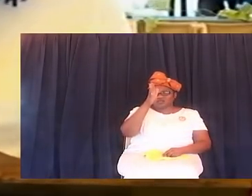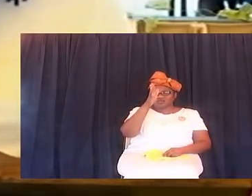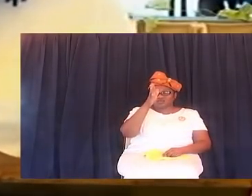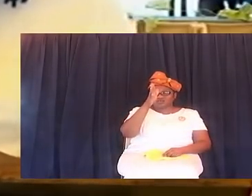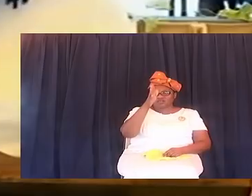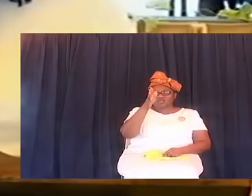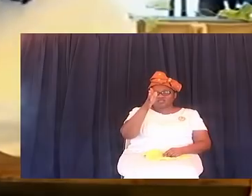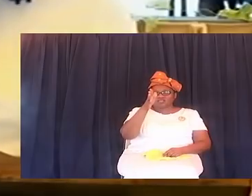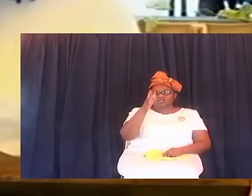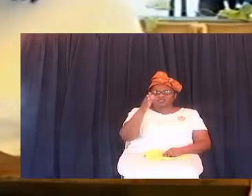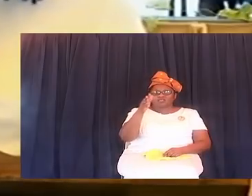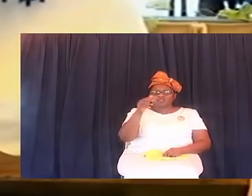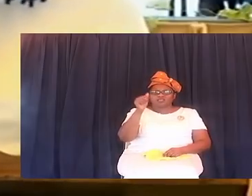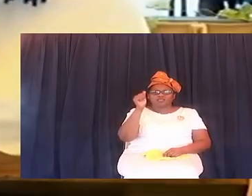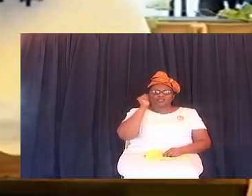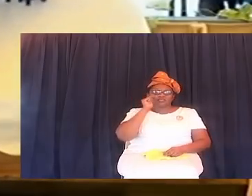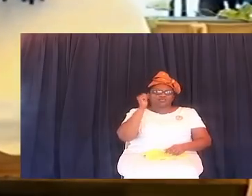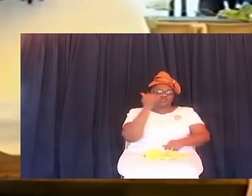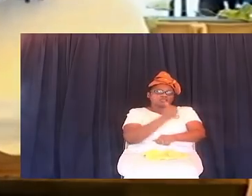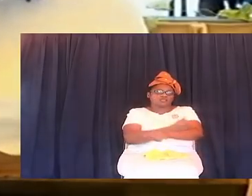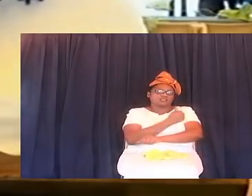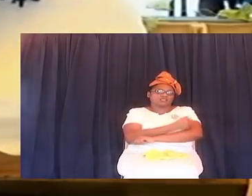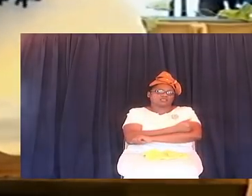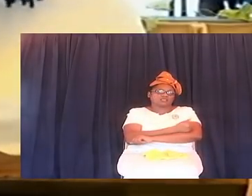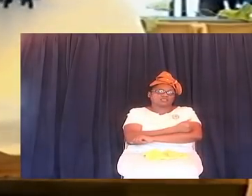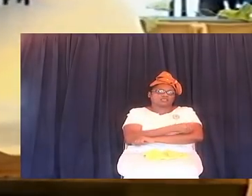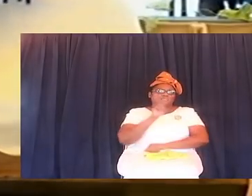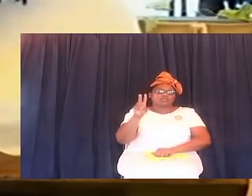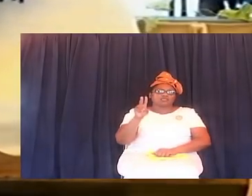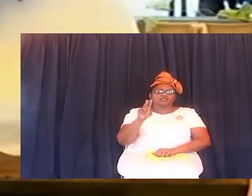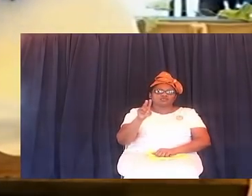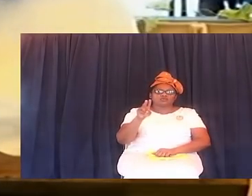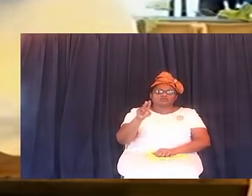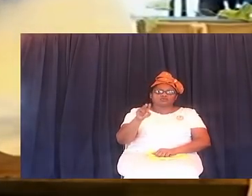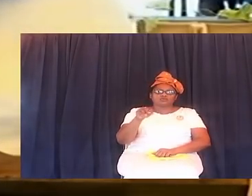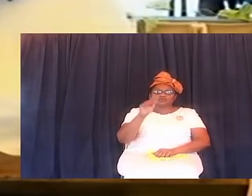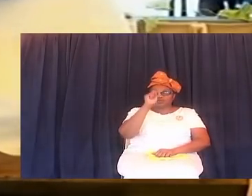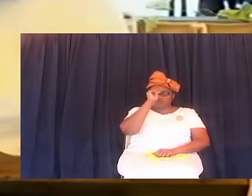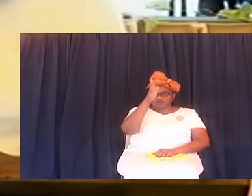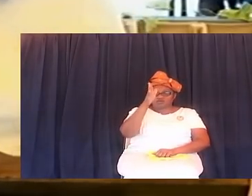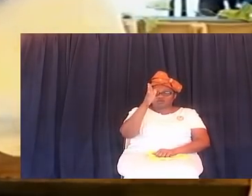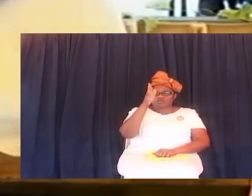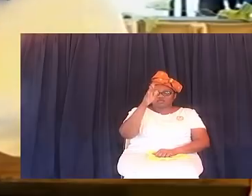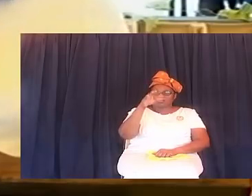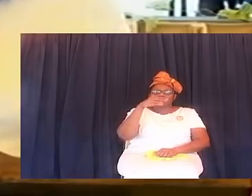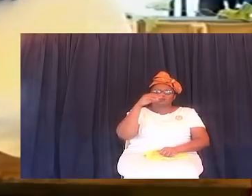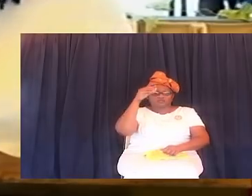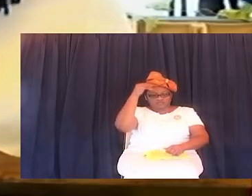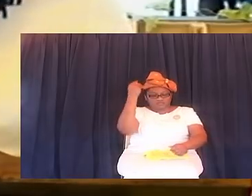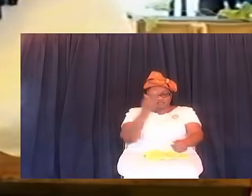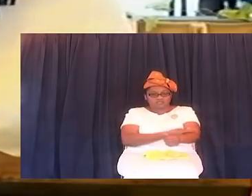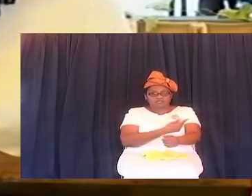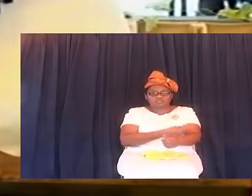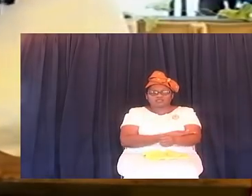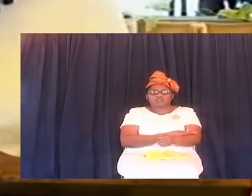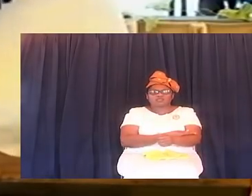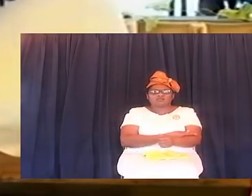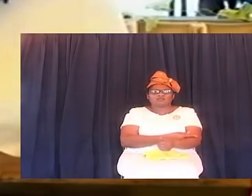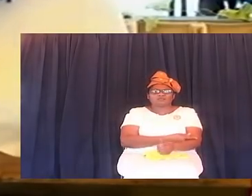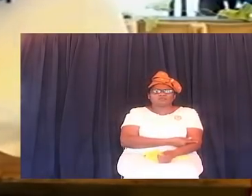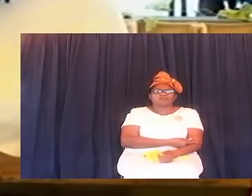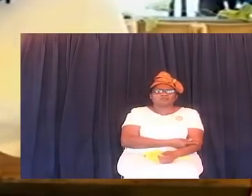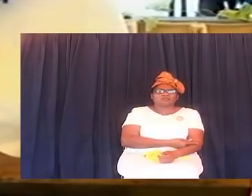Darian, Deshara, and Dior Morrison, 2 grandsons, Dasmir Morrison, Amari